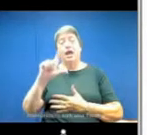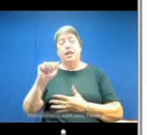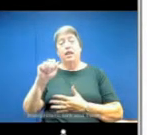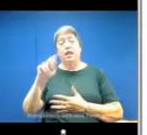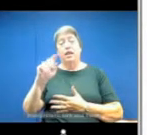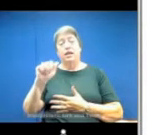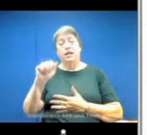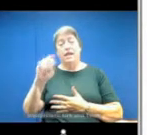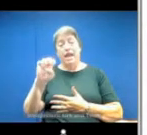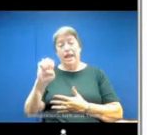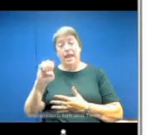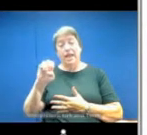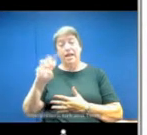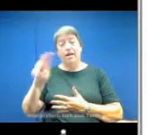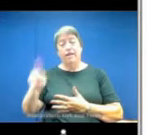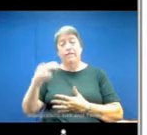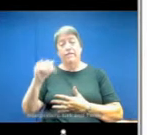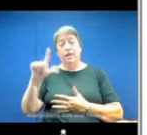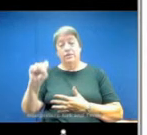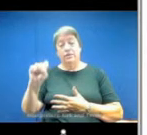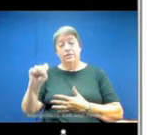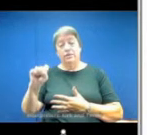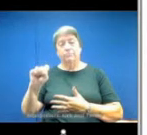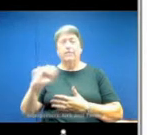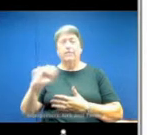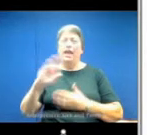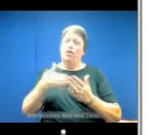and all of the rest of the center staff.